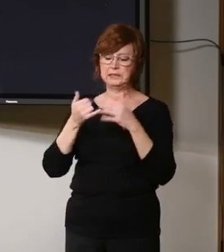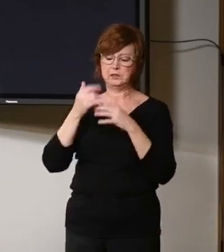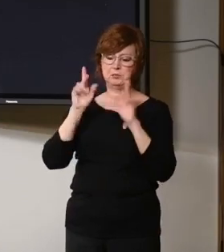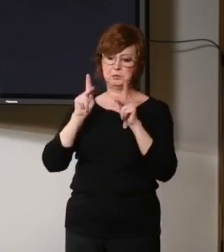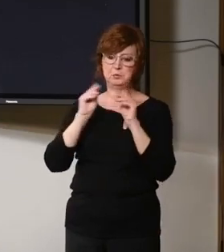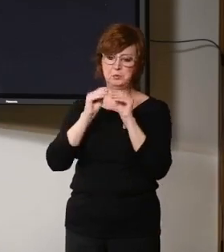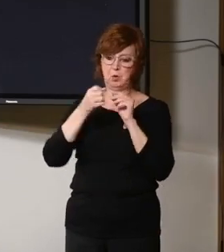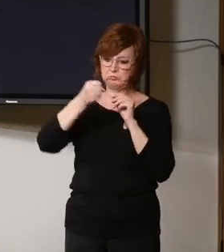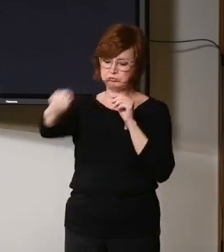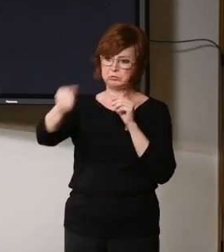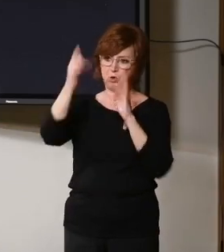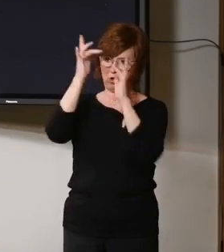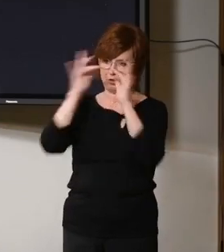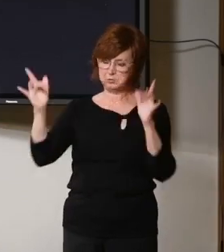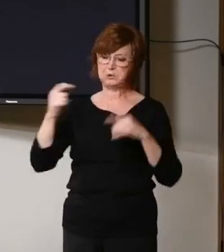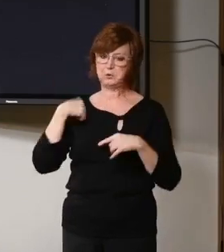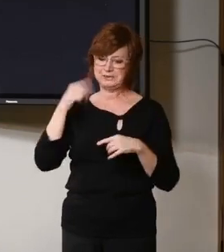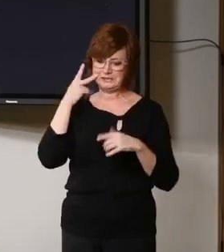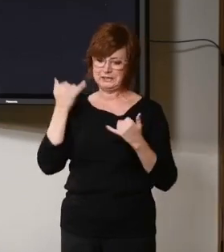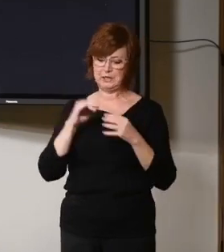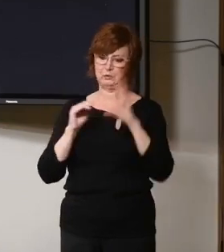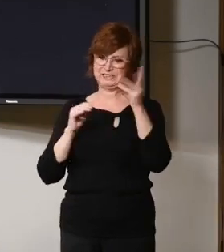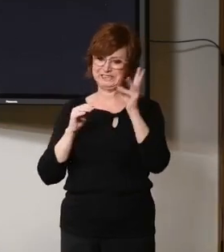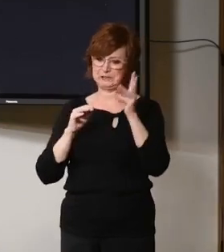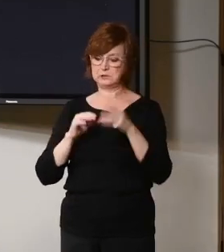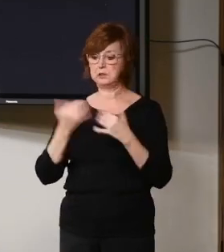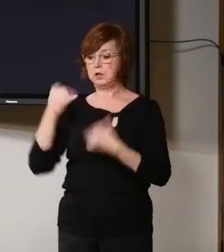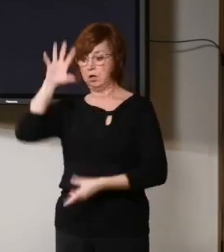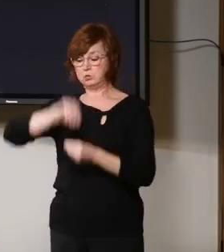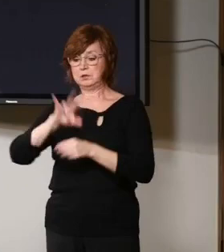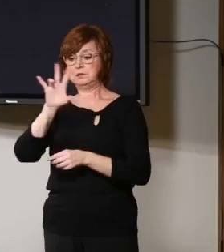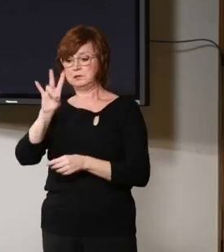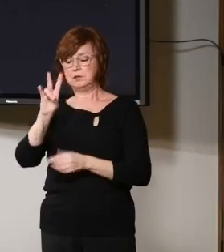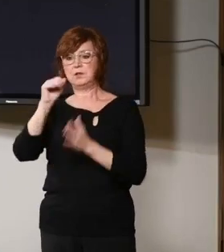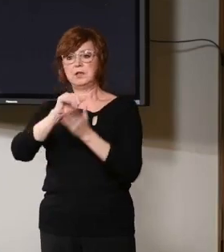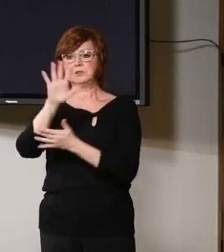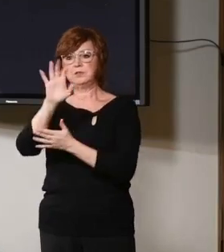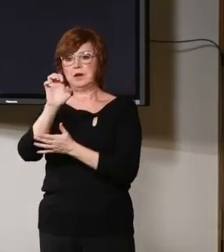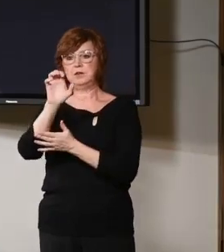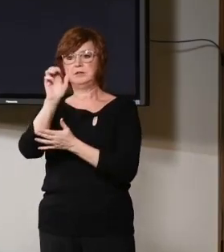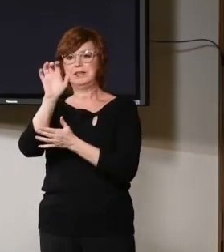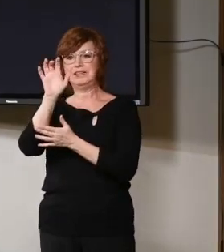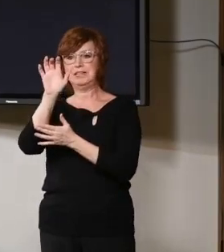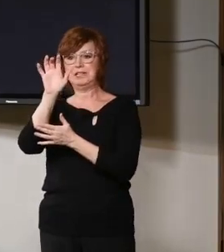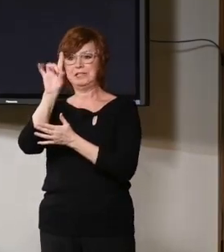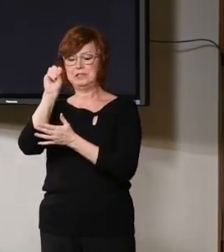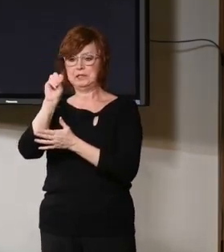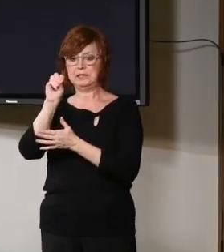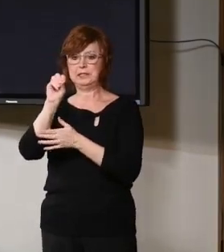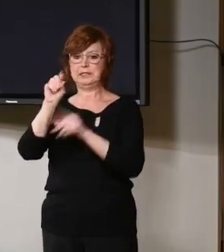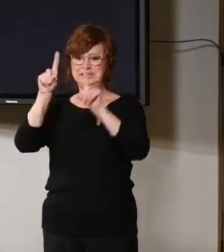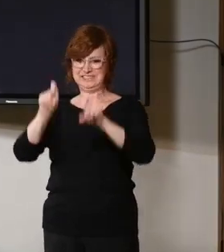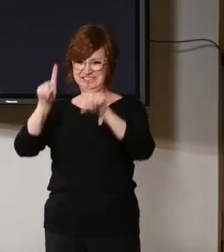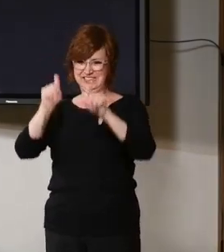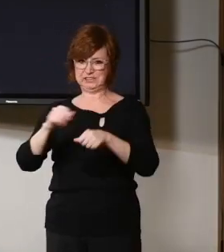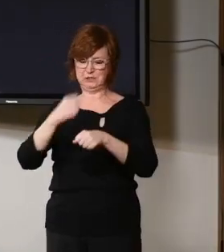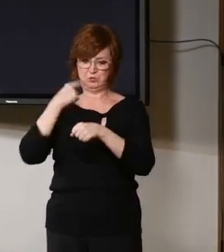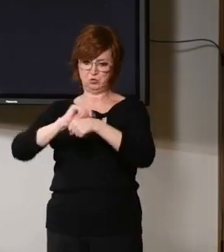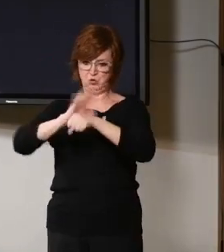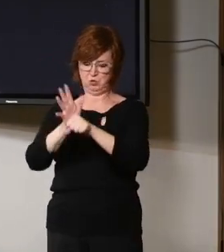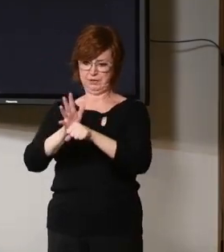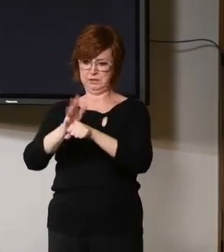well. To date, 7,580 COVID-19 tests have been performed.